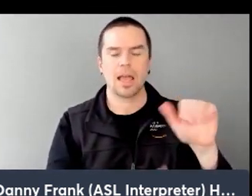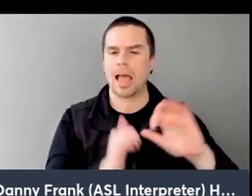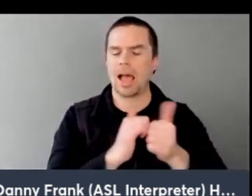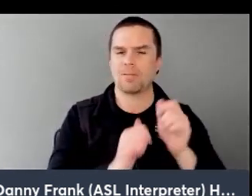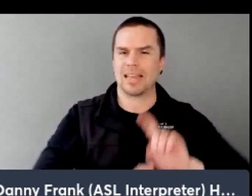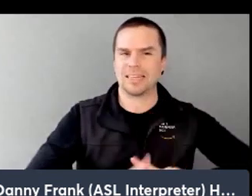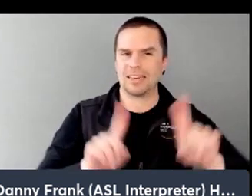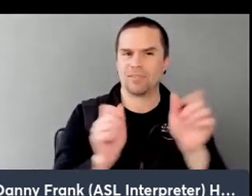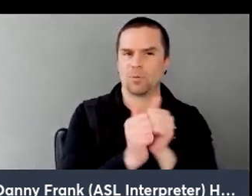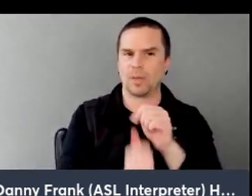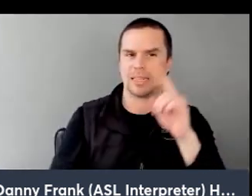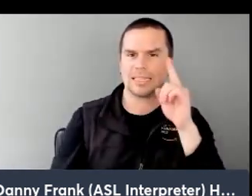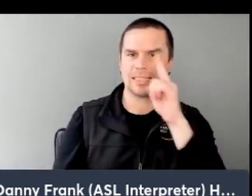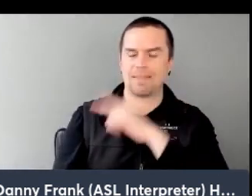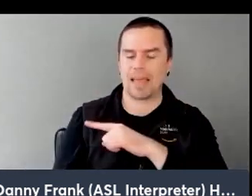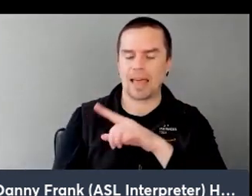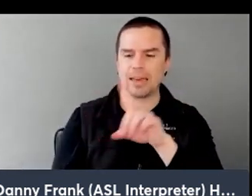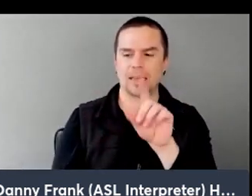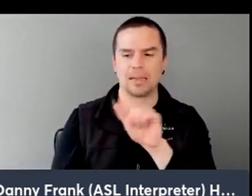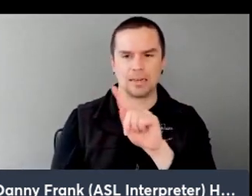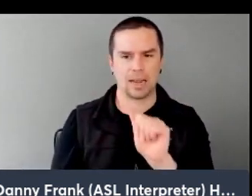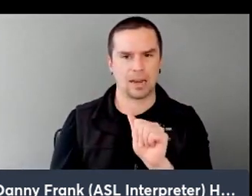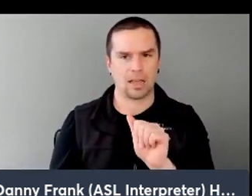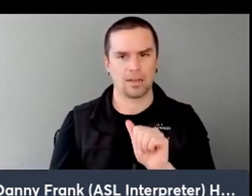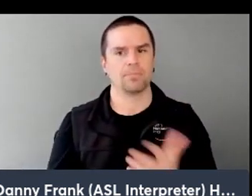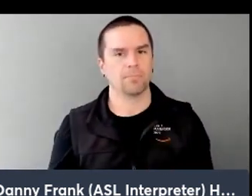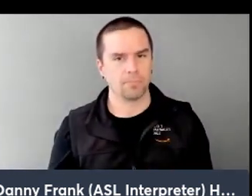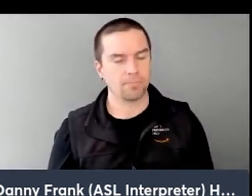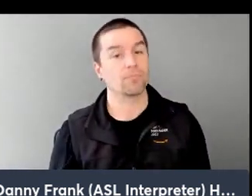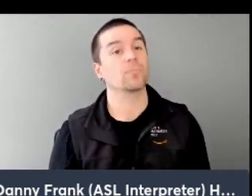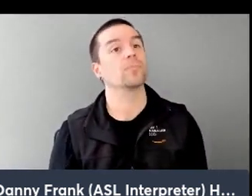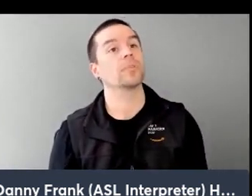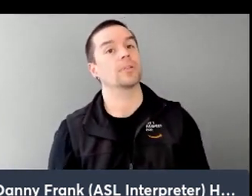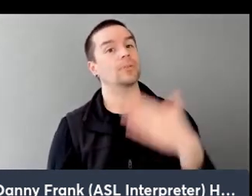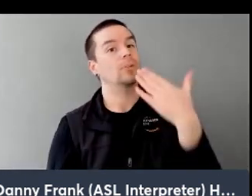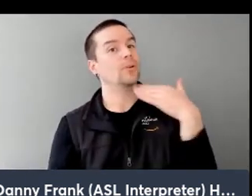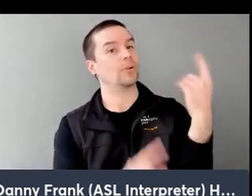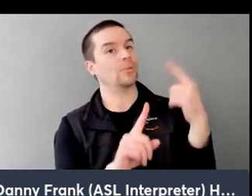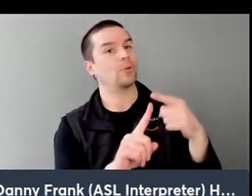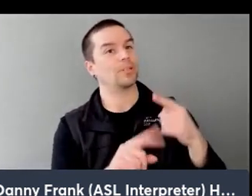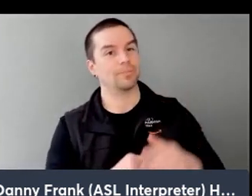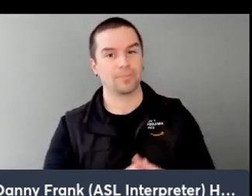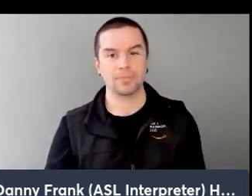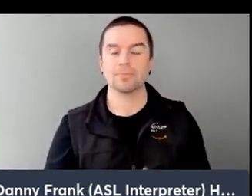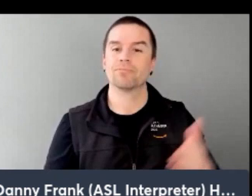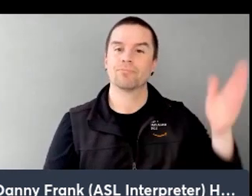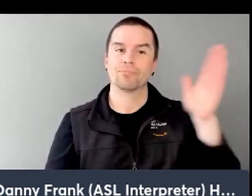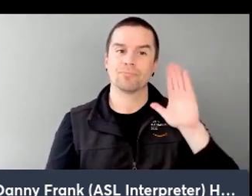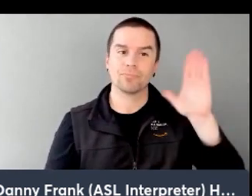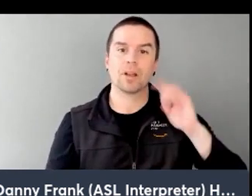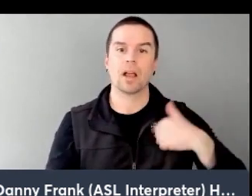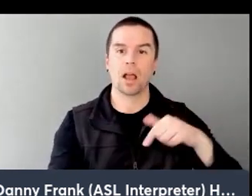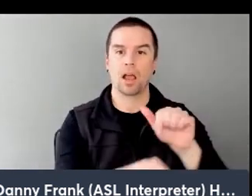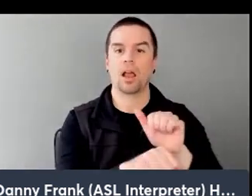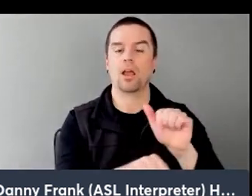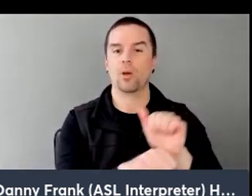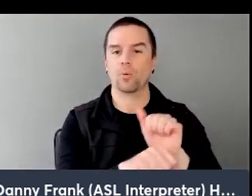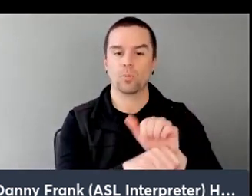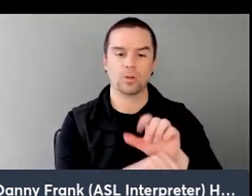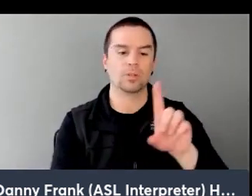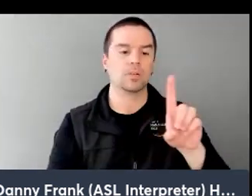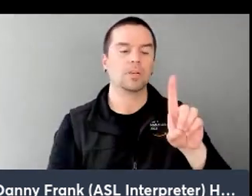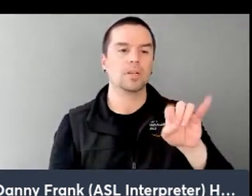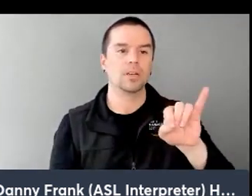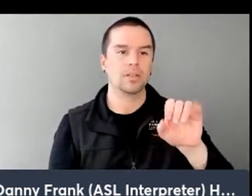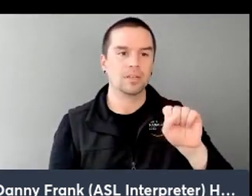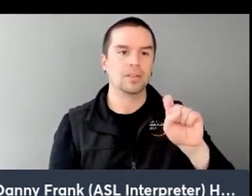sets that Replicator? Yeah, you touch a very good point. I used to be a distributed machine learning